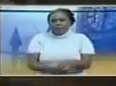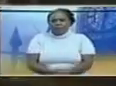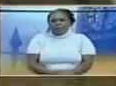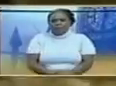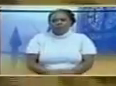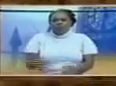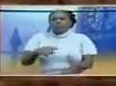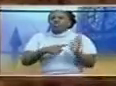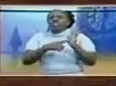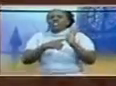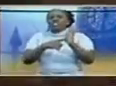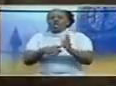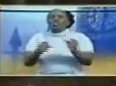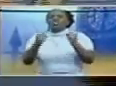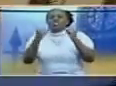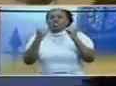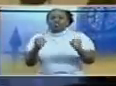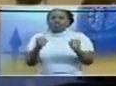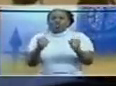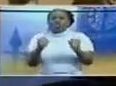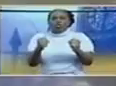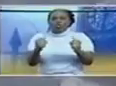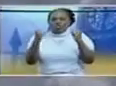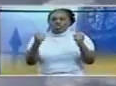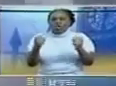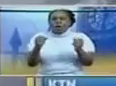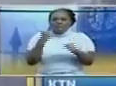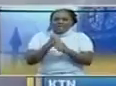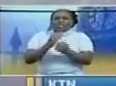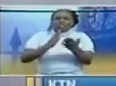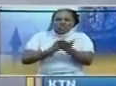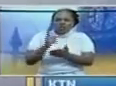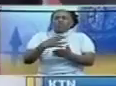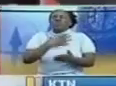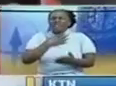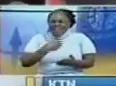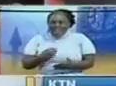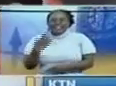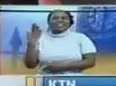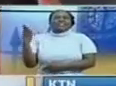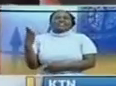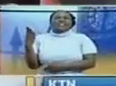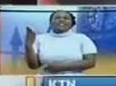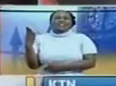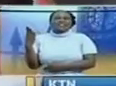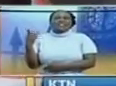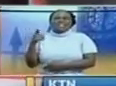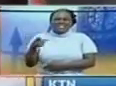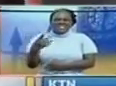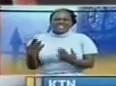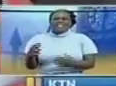We showed you the strong and mighty, and we made sure you liked it. This thing is